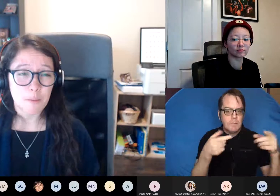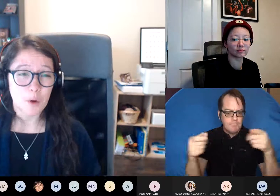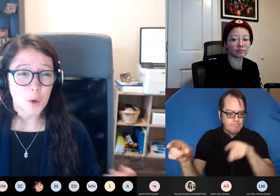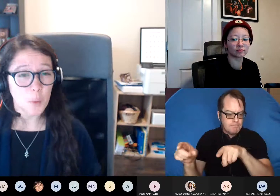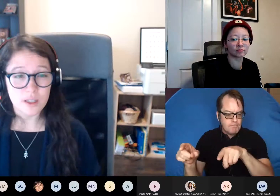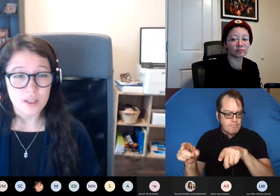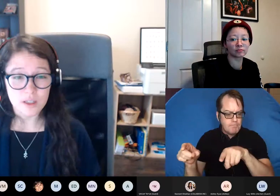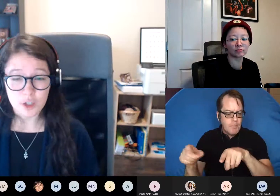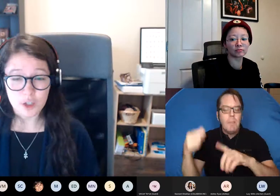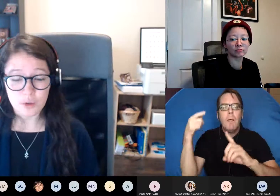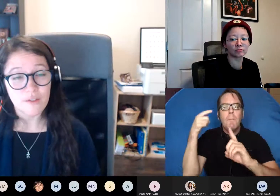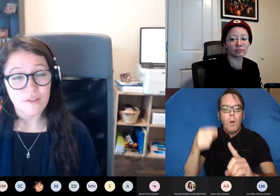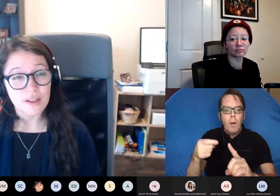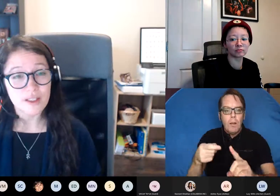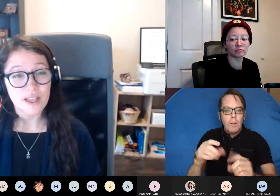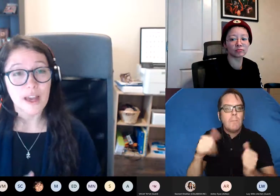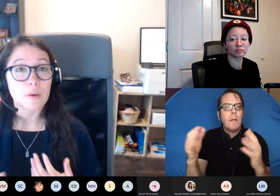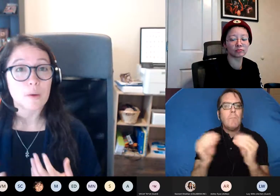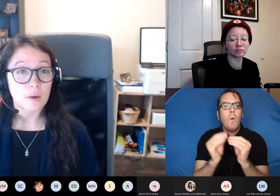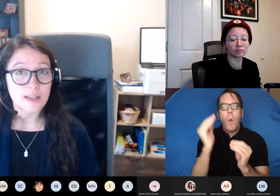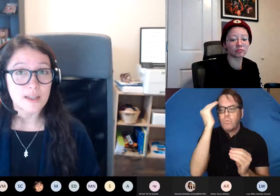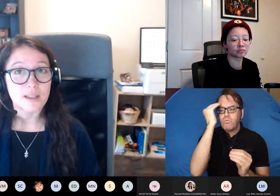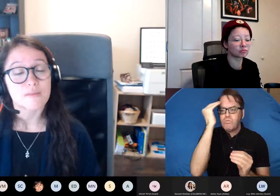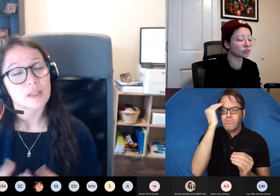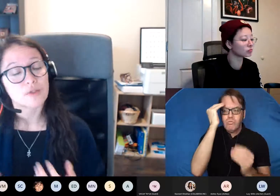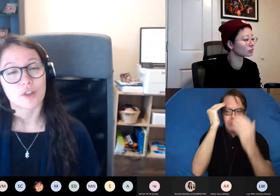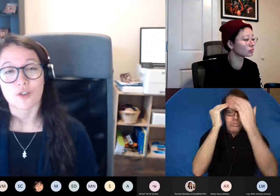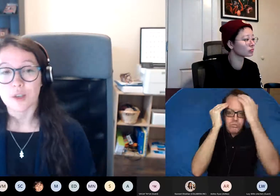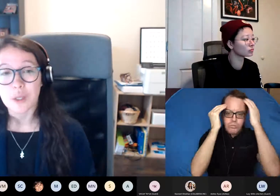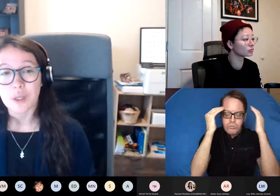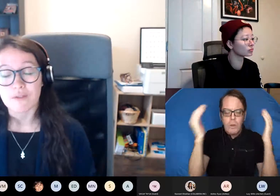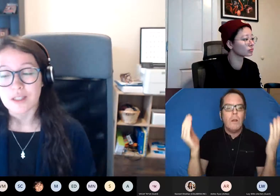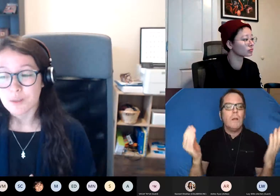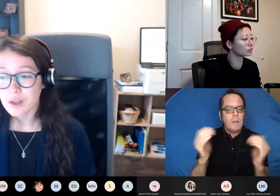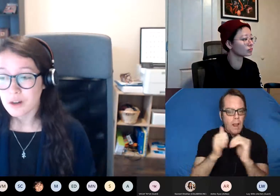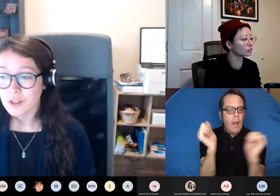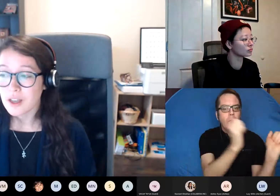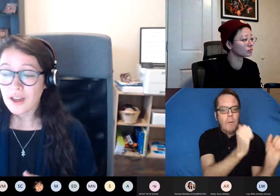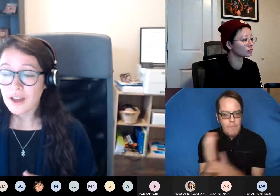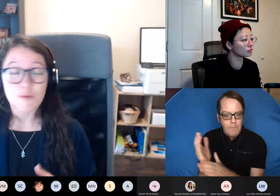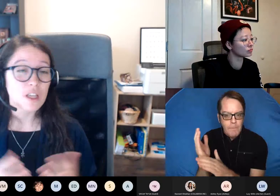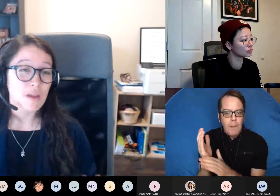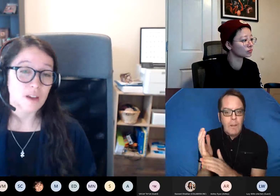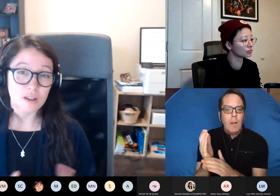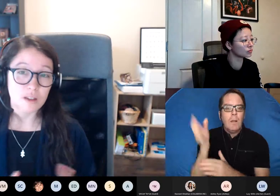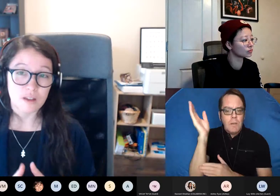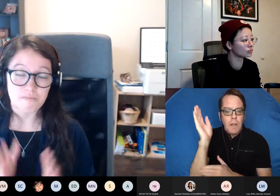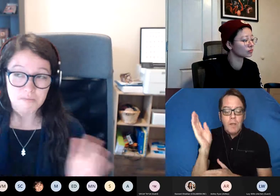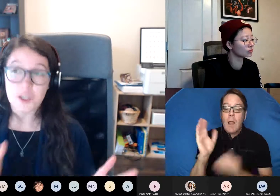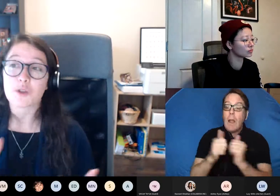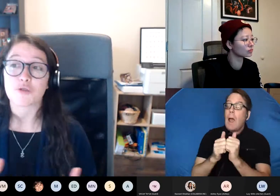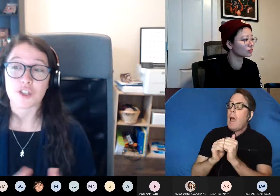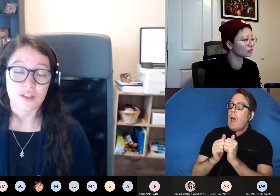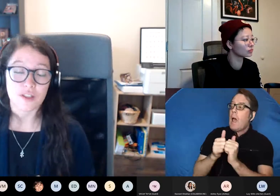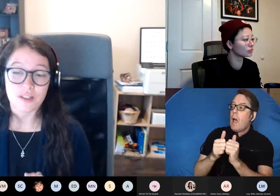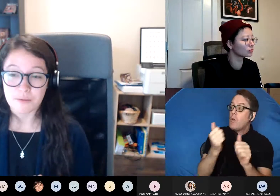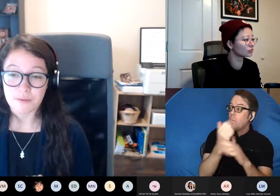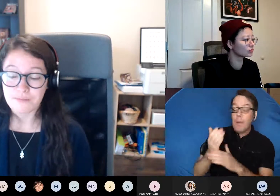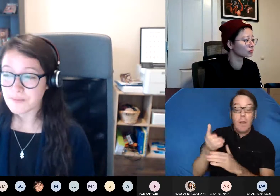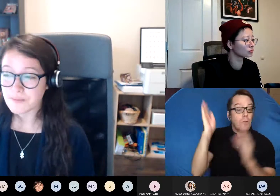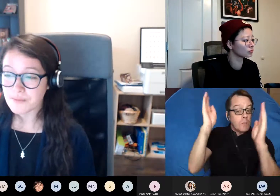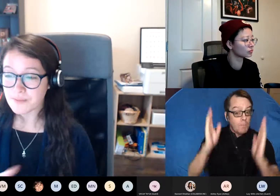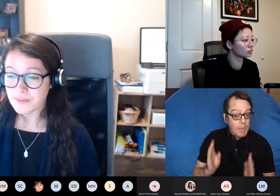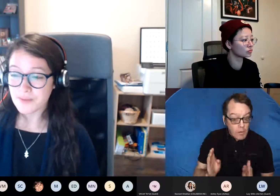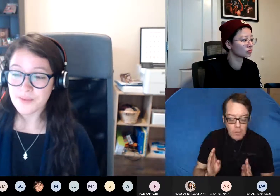just bringing more awareness to events and how you organize them, the instructions that you give to speakers, can really make a really huge difference